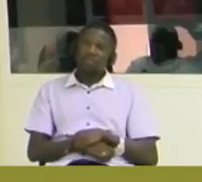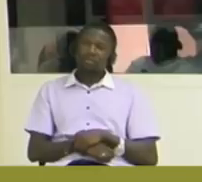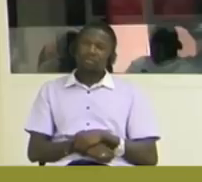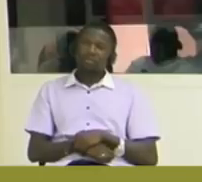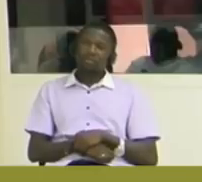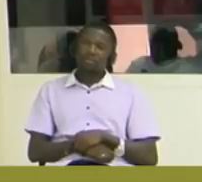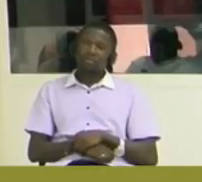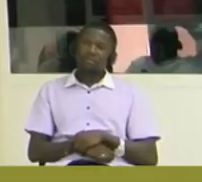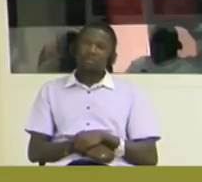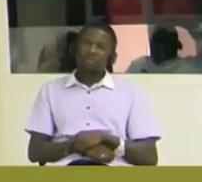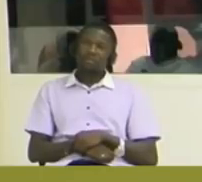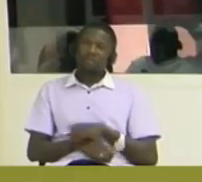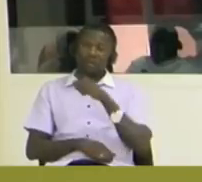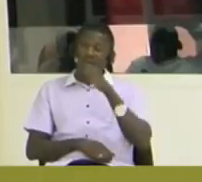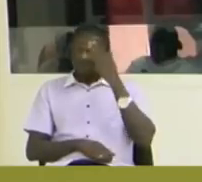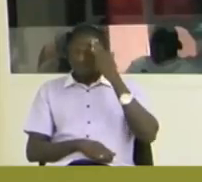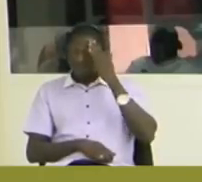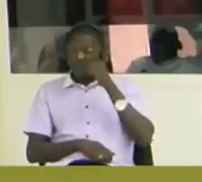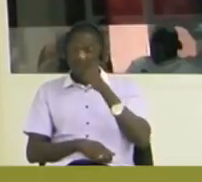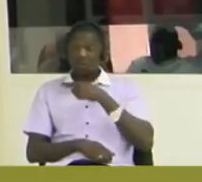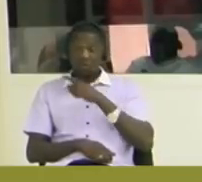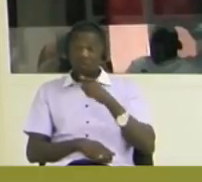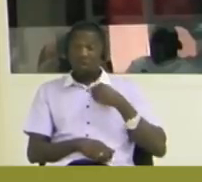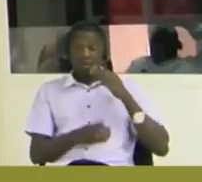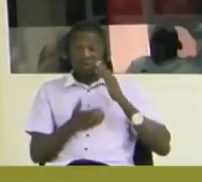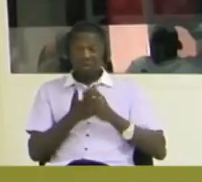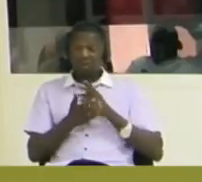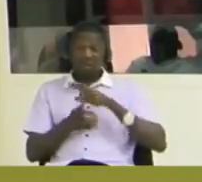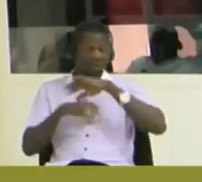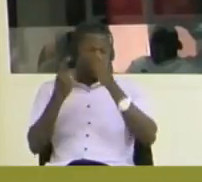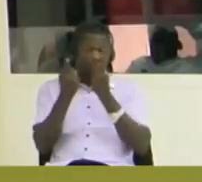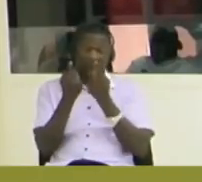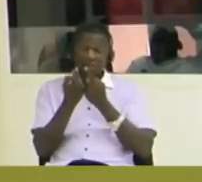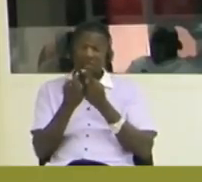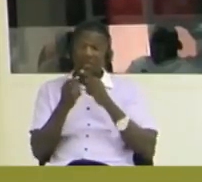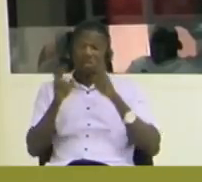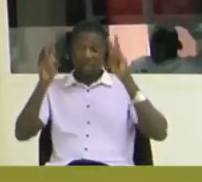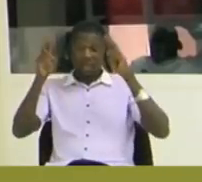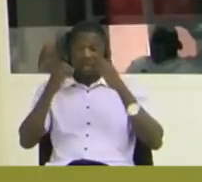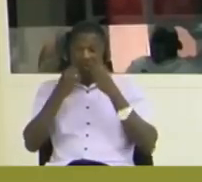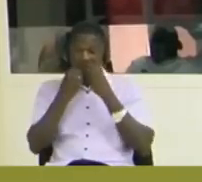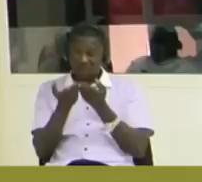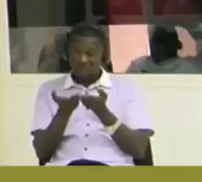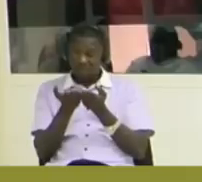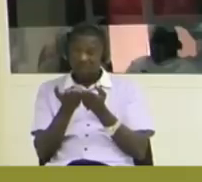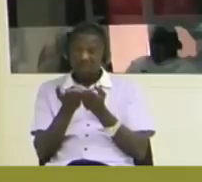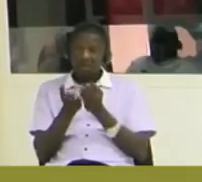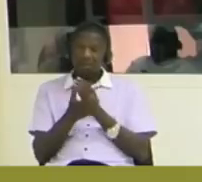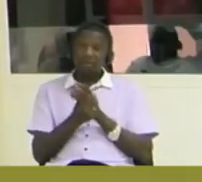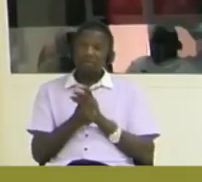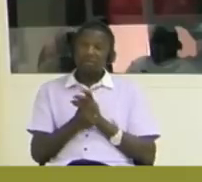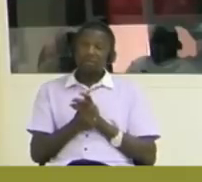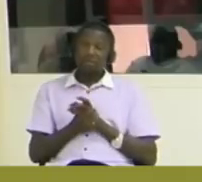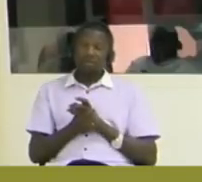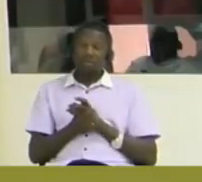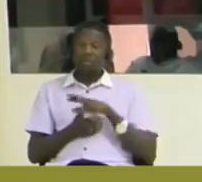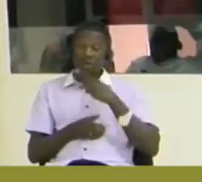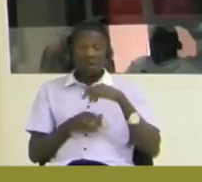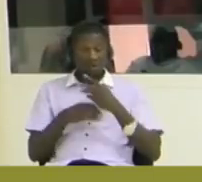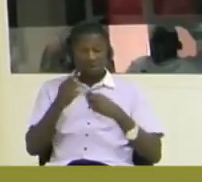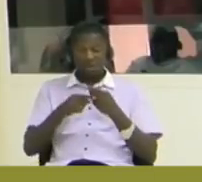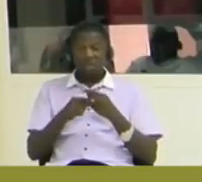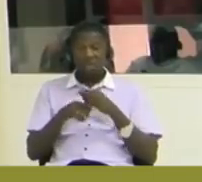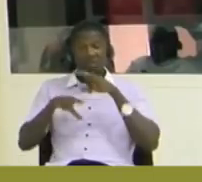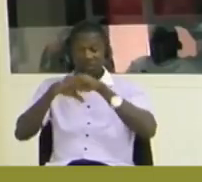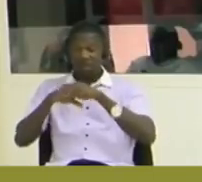just a moment. Are you suggesting that we should believe everything that Yahya Jammeh said? Well, with regards to his friends and